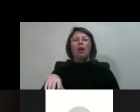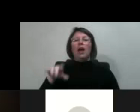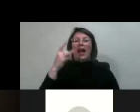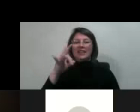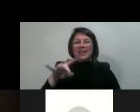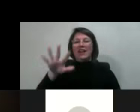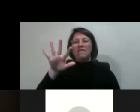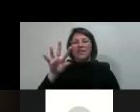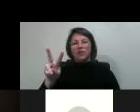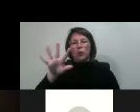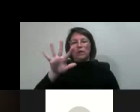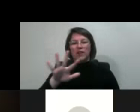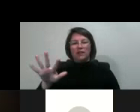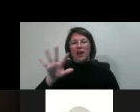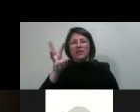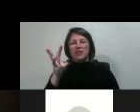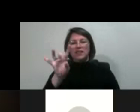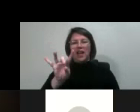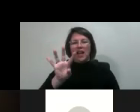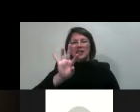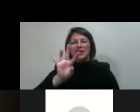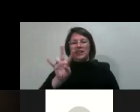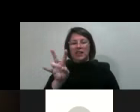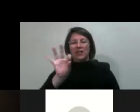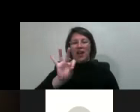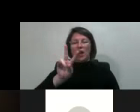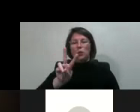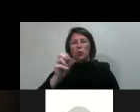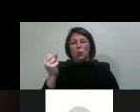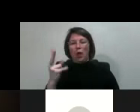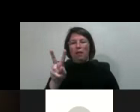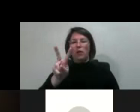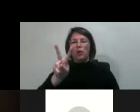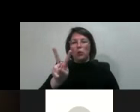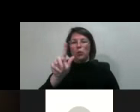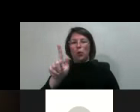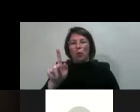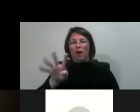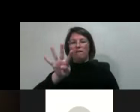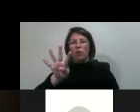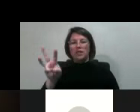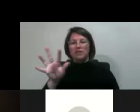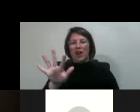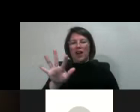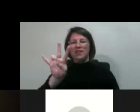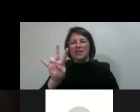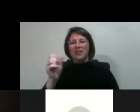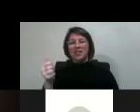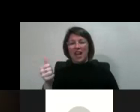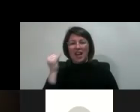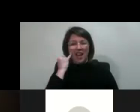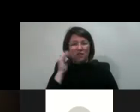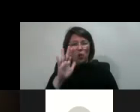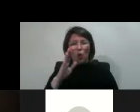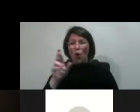55, 68, 79, 212, 221, 465, and 710. And if you believe your route or stop is infected,